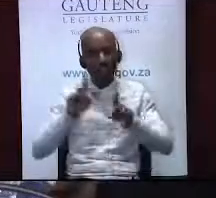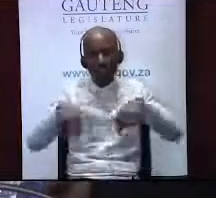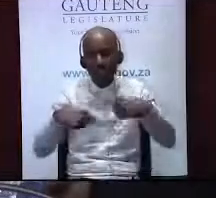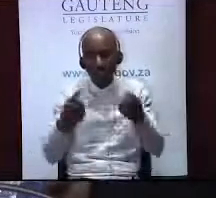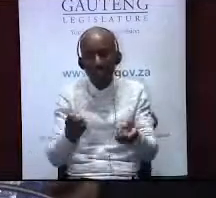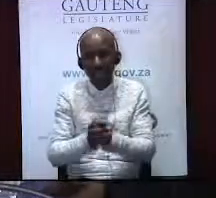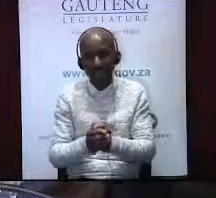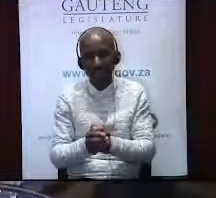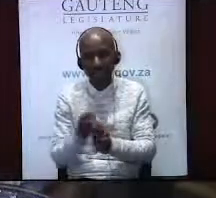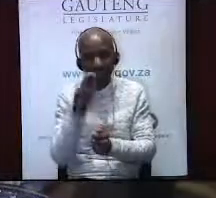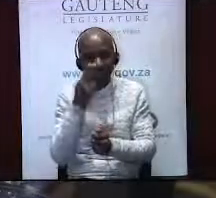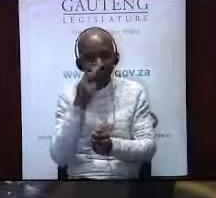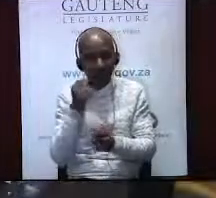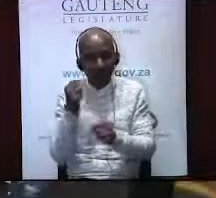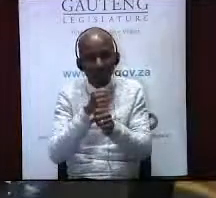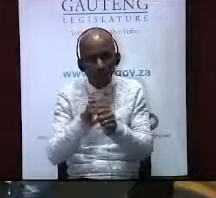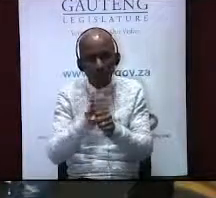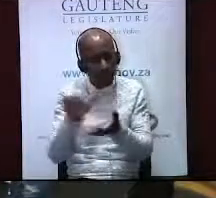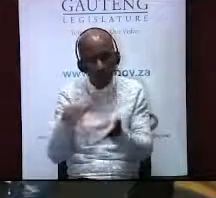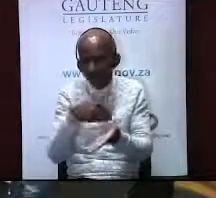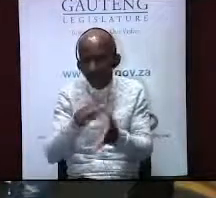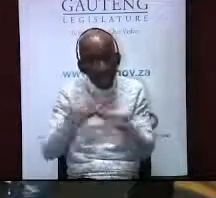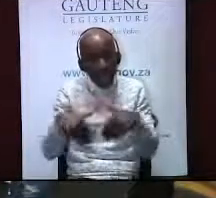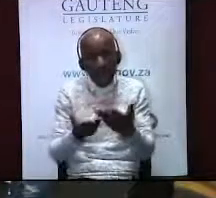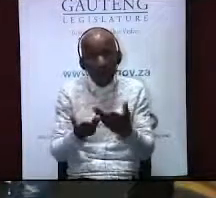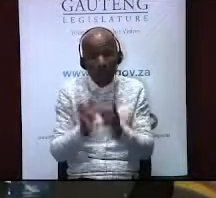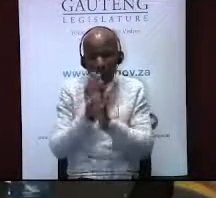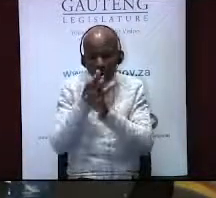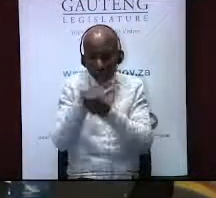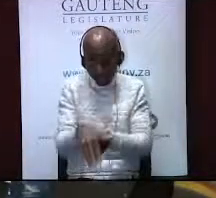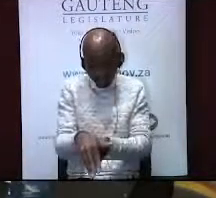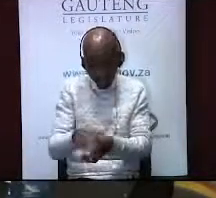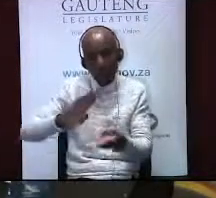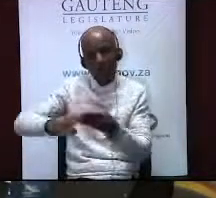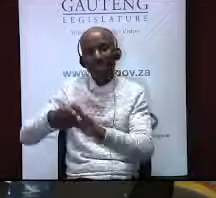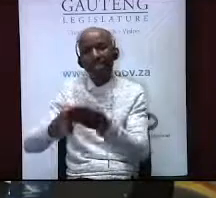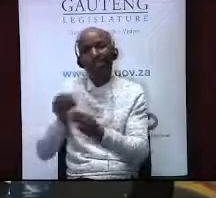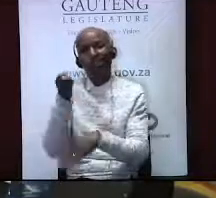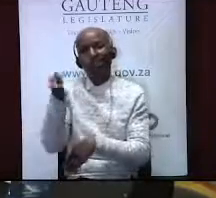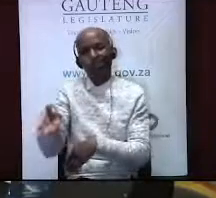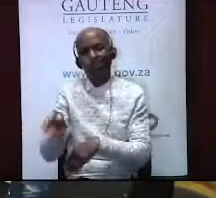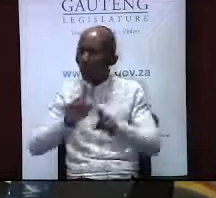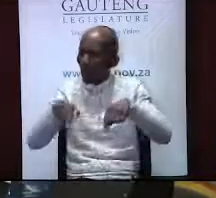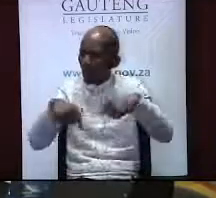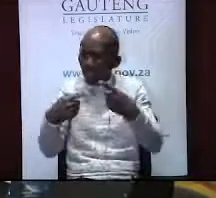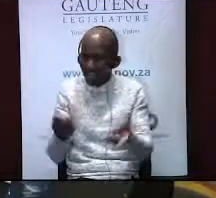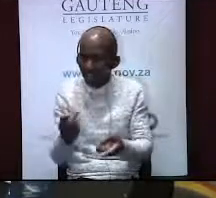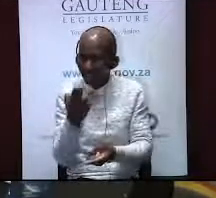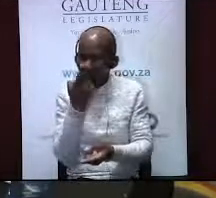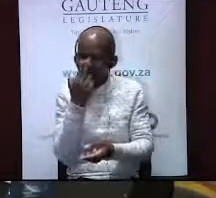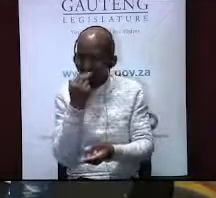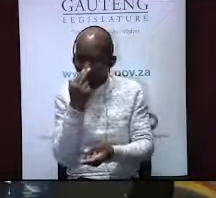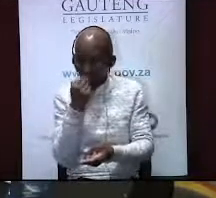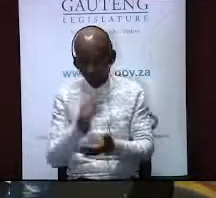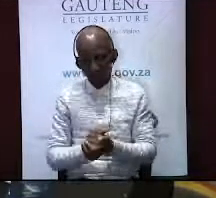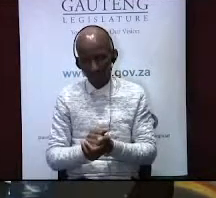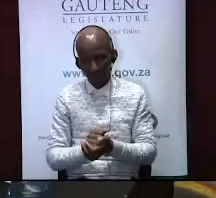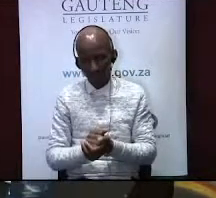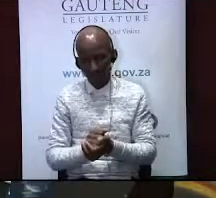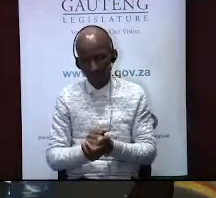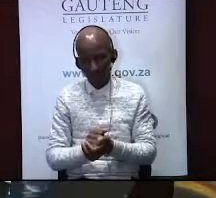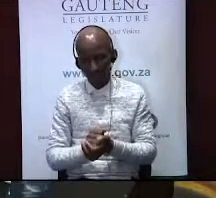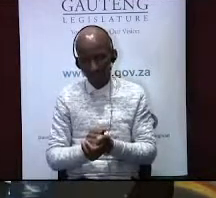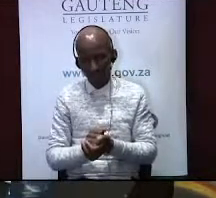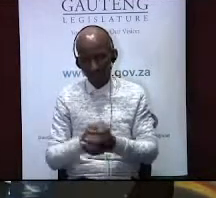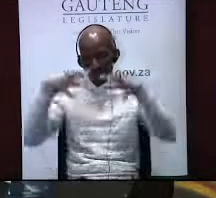even smell the coffee. That's how depressed the communities are. We cannot even smell the